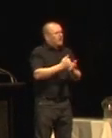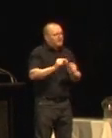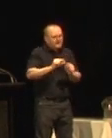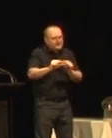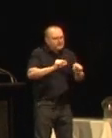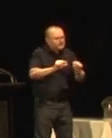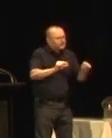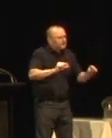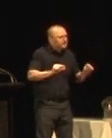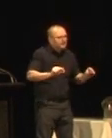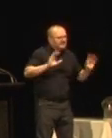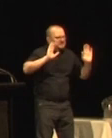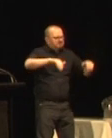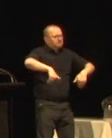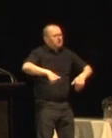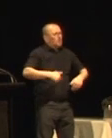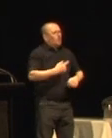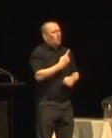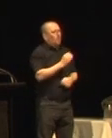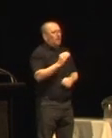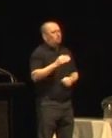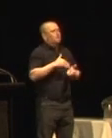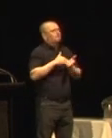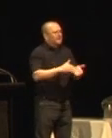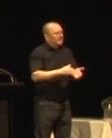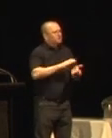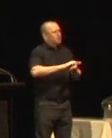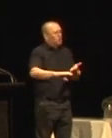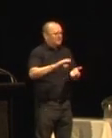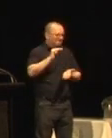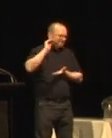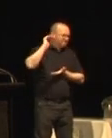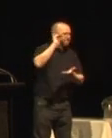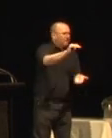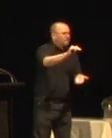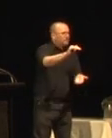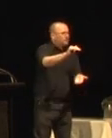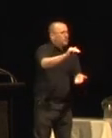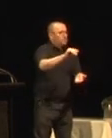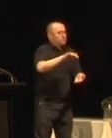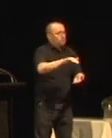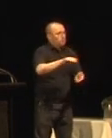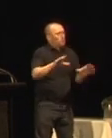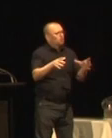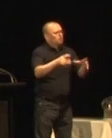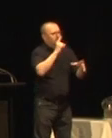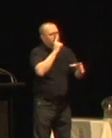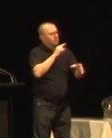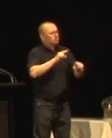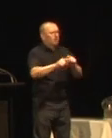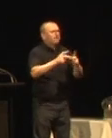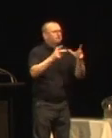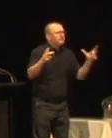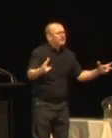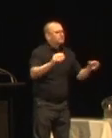of $100 million to be paid over 3 years to a group of people who are trying to solve a big problem? Could we move the needle on a big problem with this